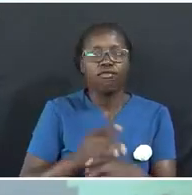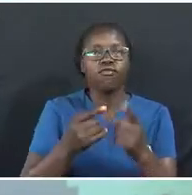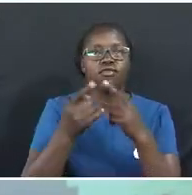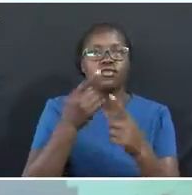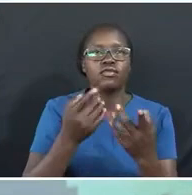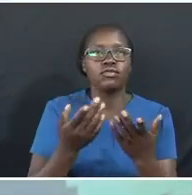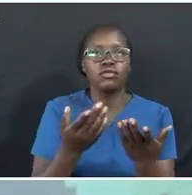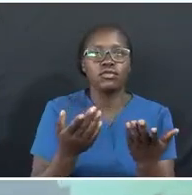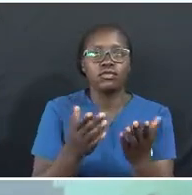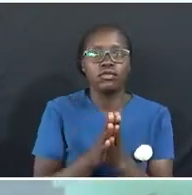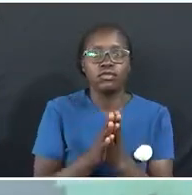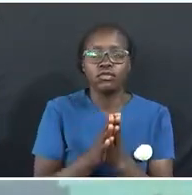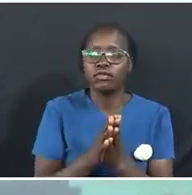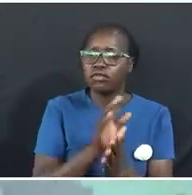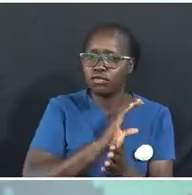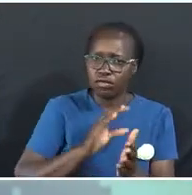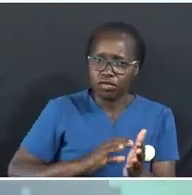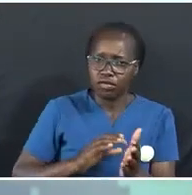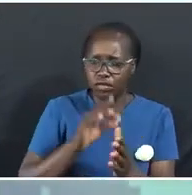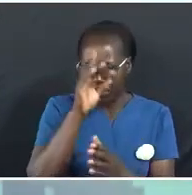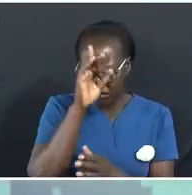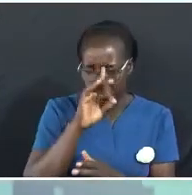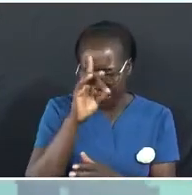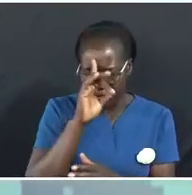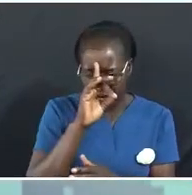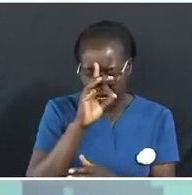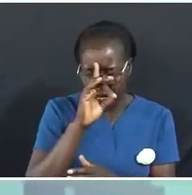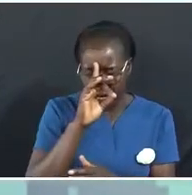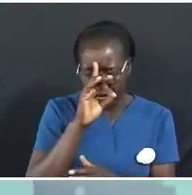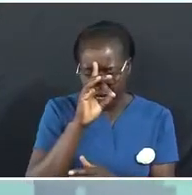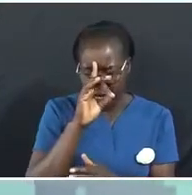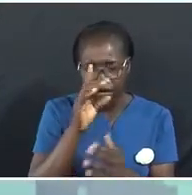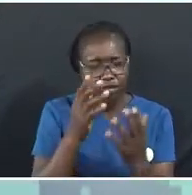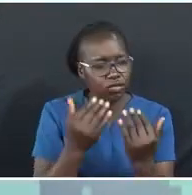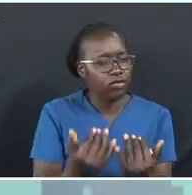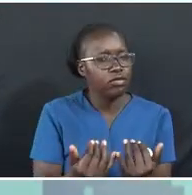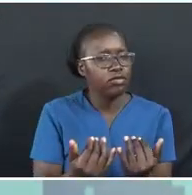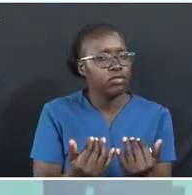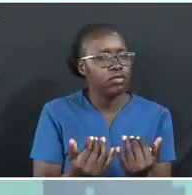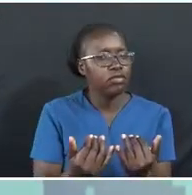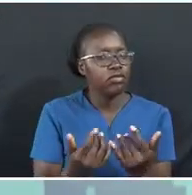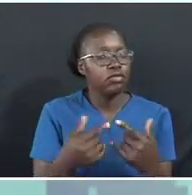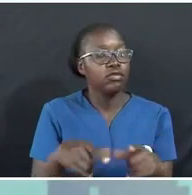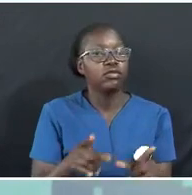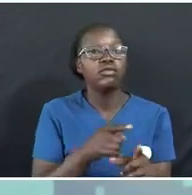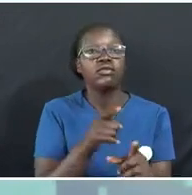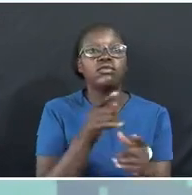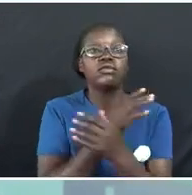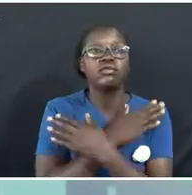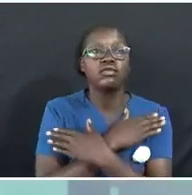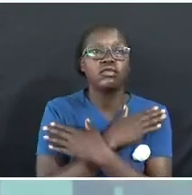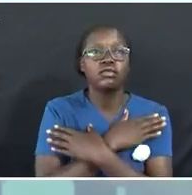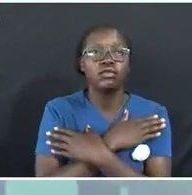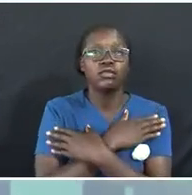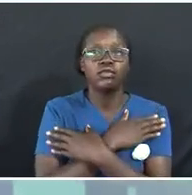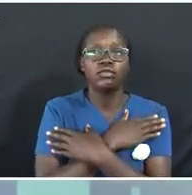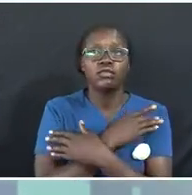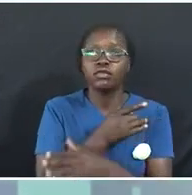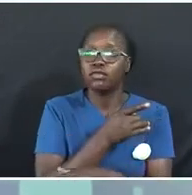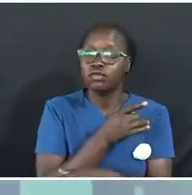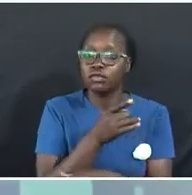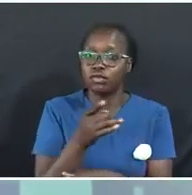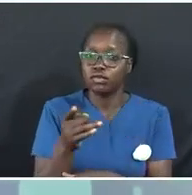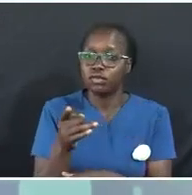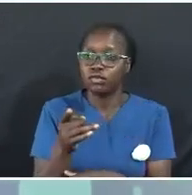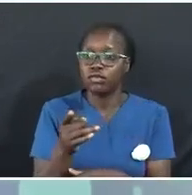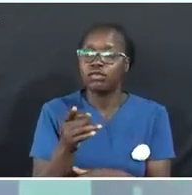You have not come here to try. You are serious in it. He says now, let me tell you folks, I am no